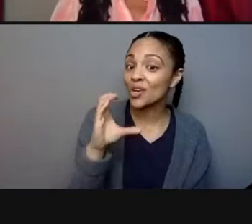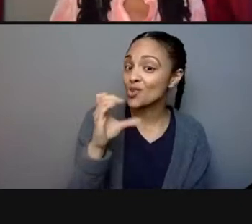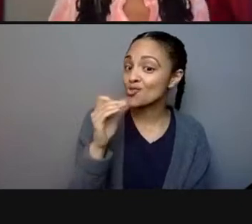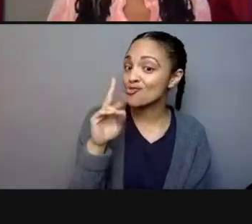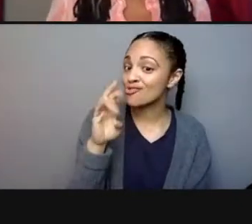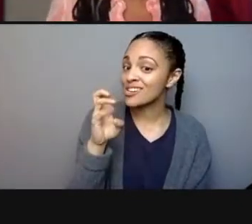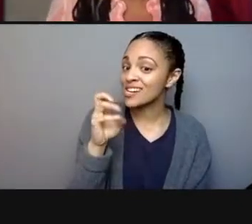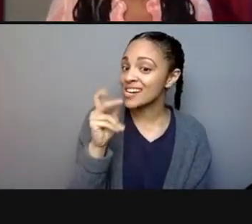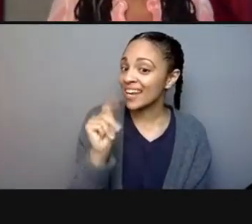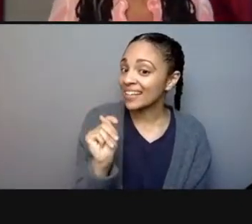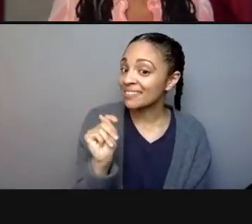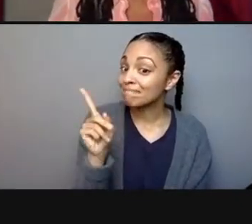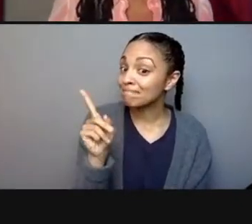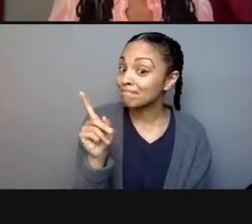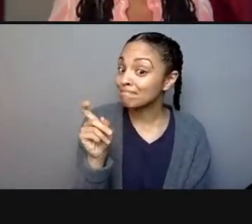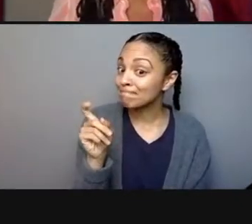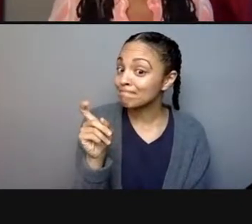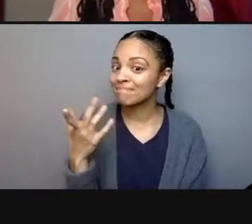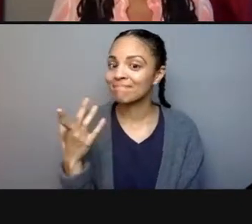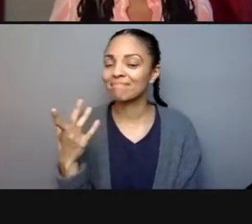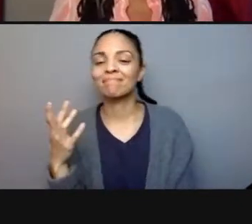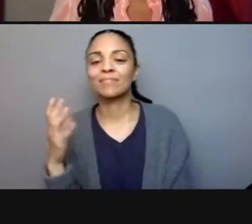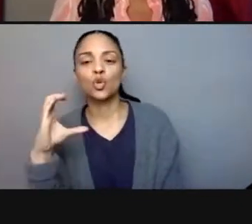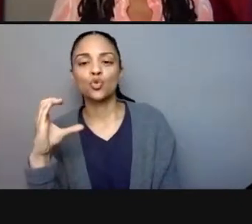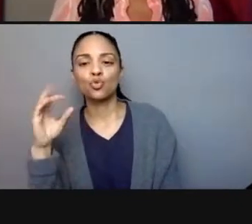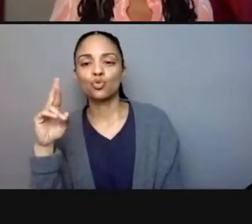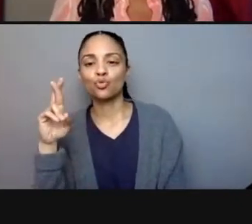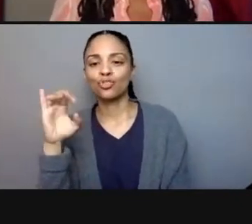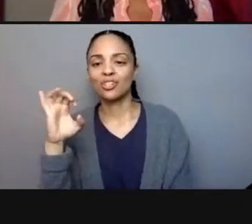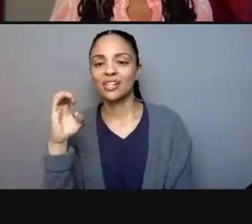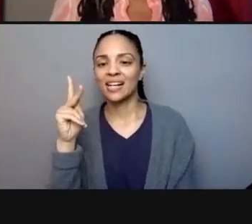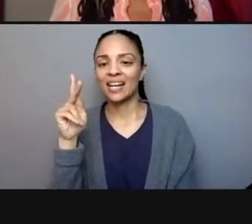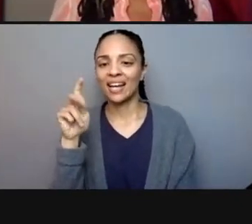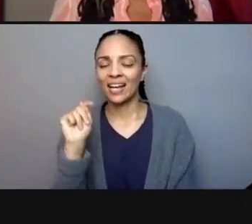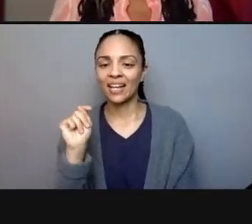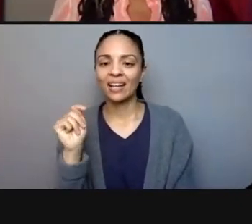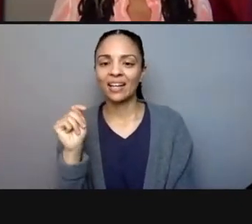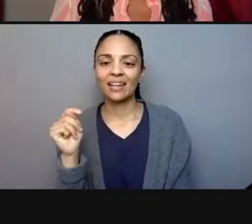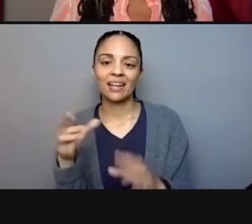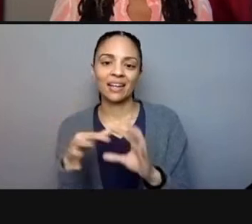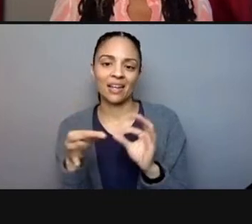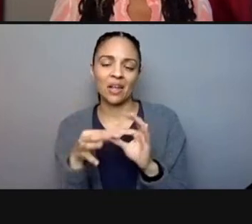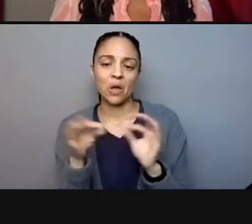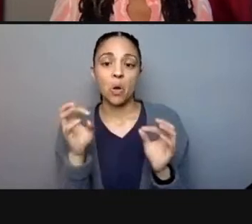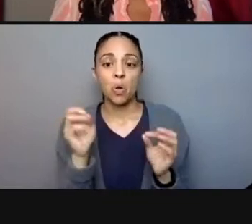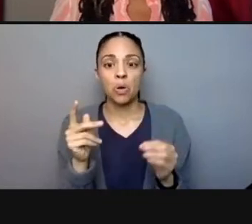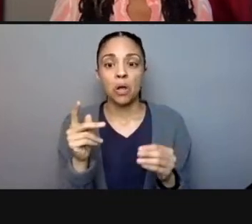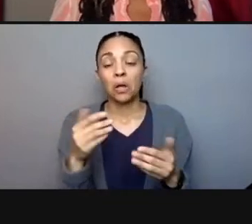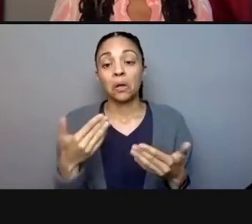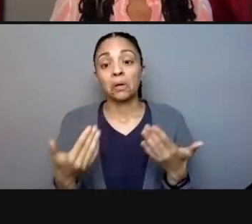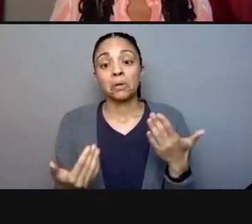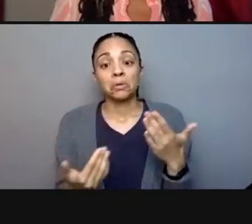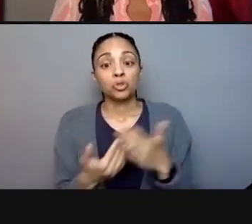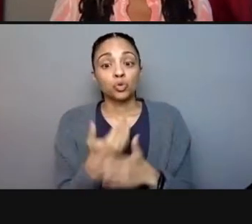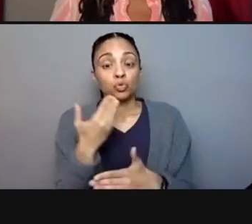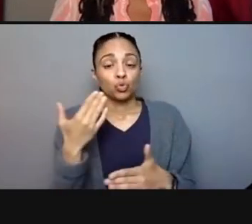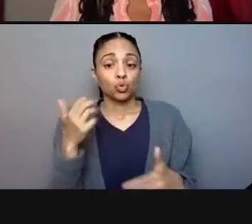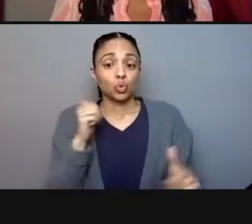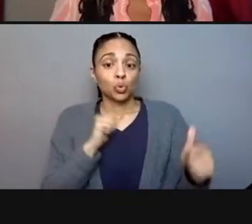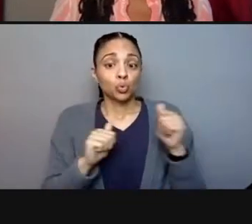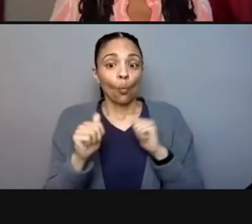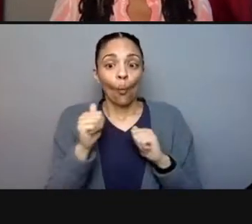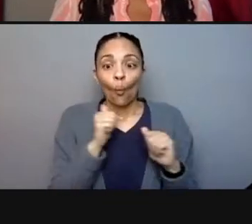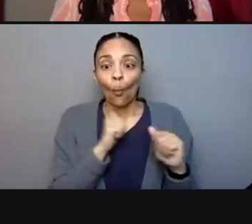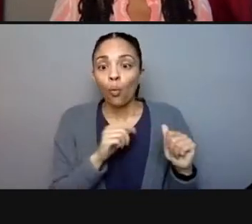Coming up, oh man, nothing big really, other than just